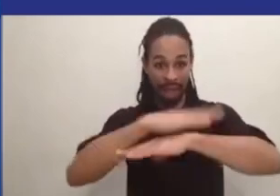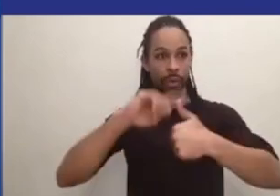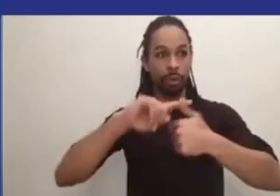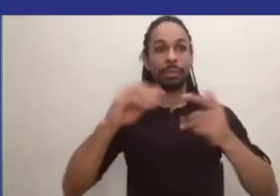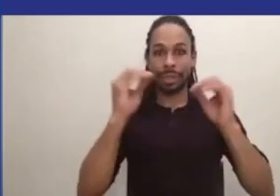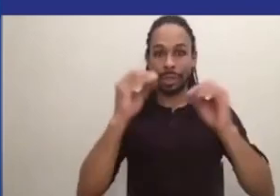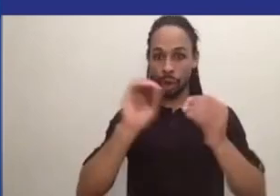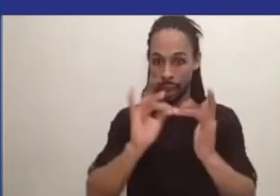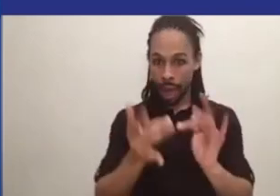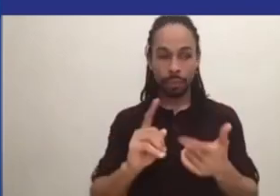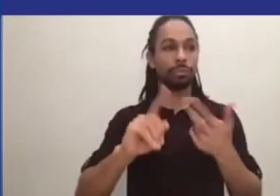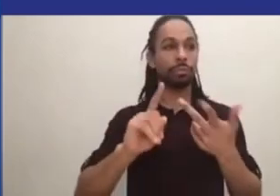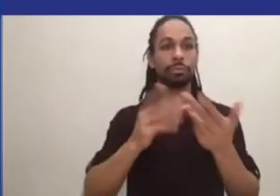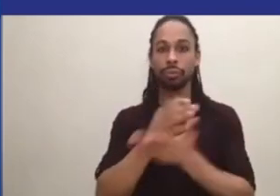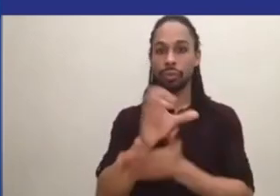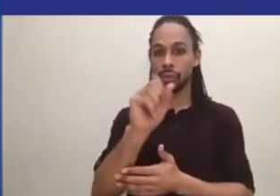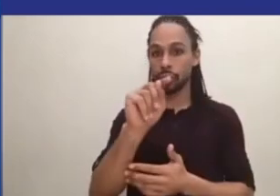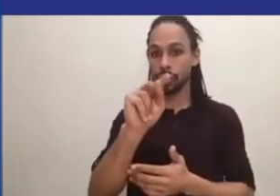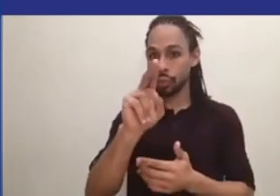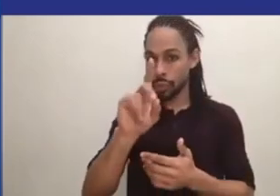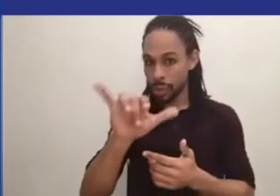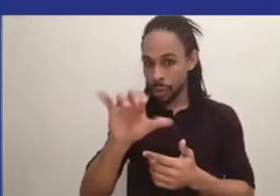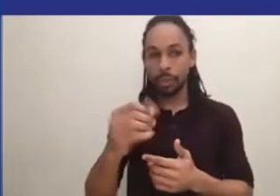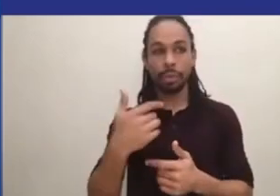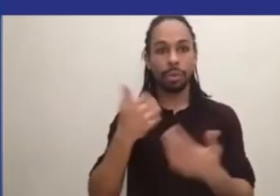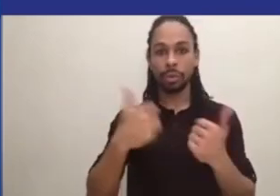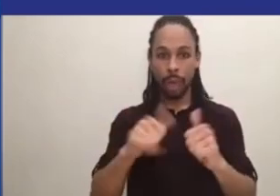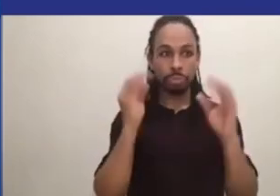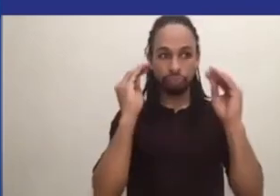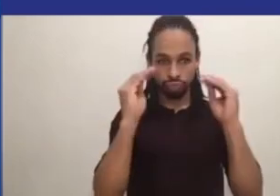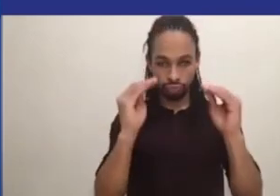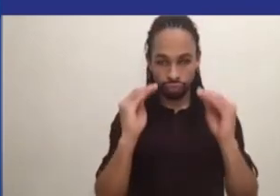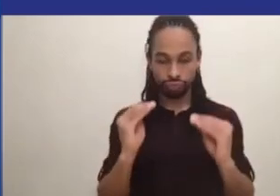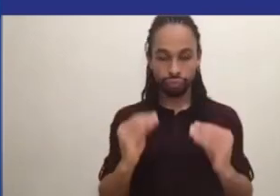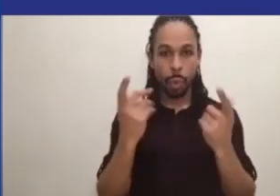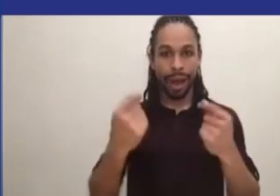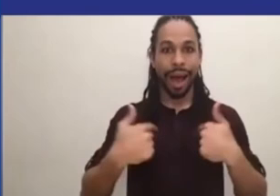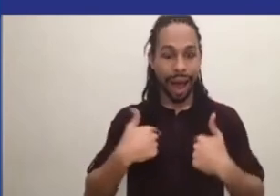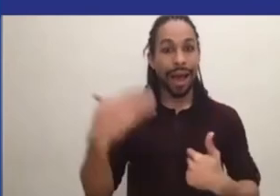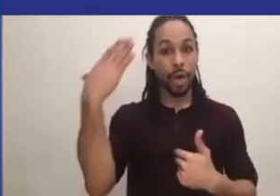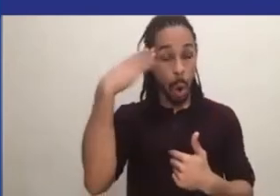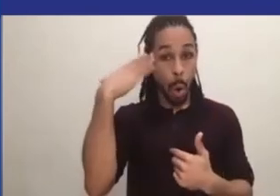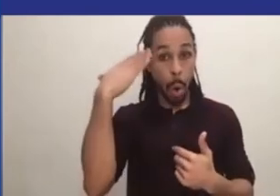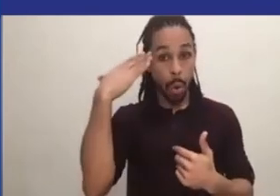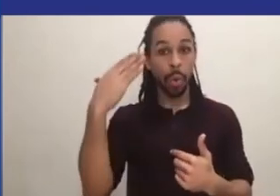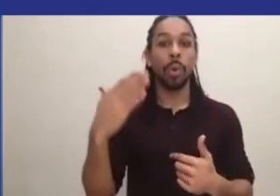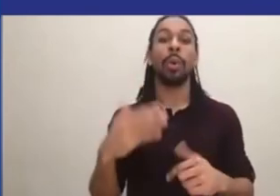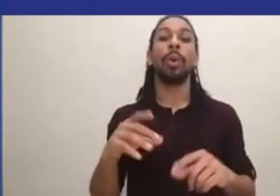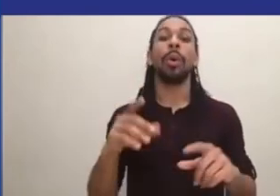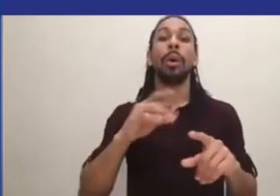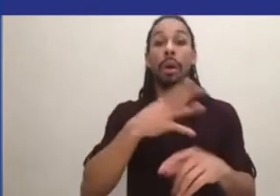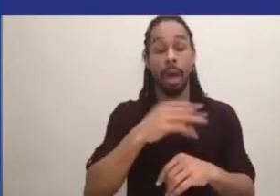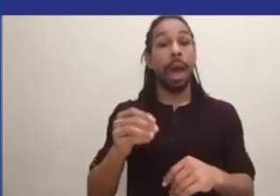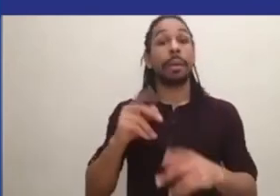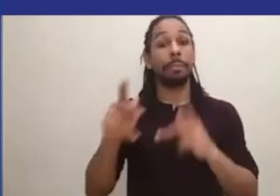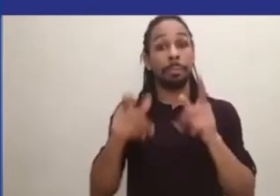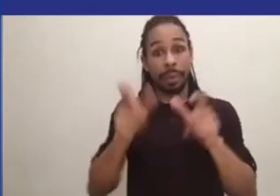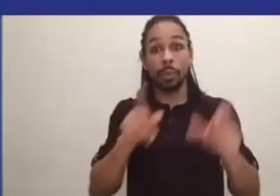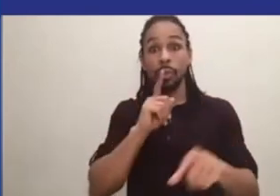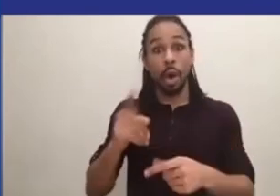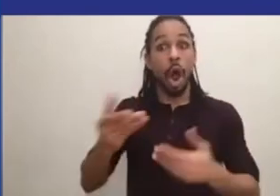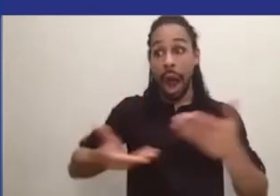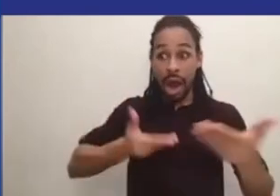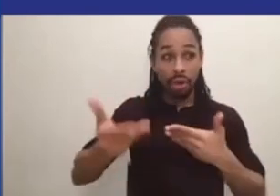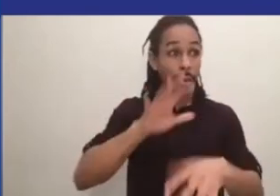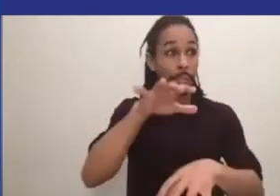people information on what it is and so on and so forth. Now, the people that are hiring and booking the gigs, if they're looking